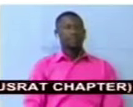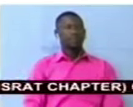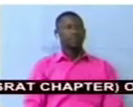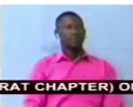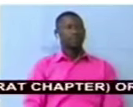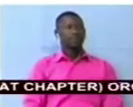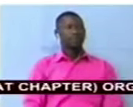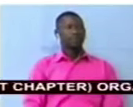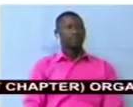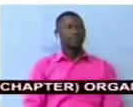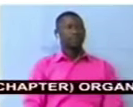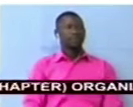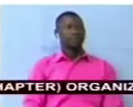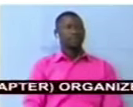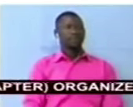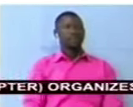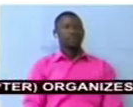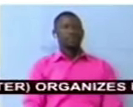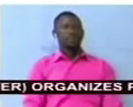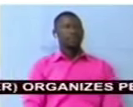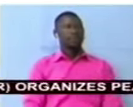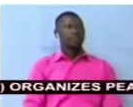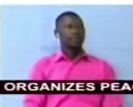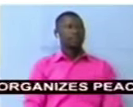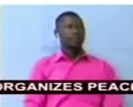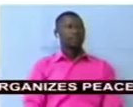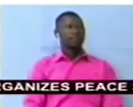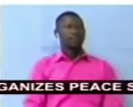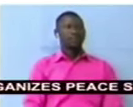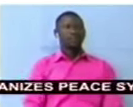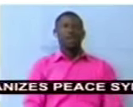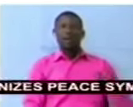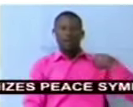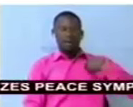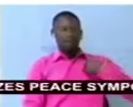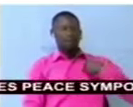Hi, Babu Cham. Man, Babu Cham.